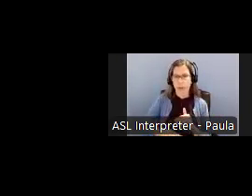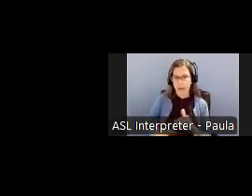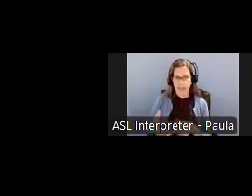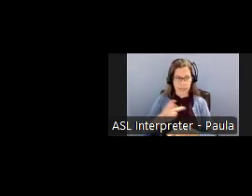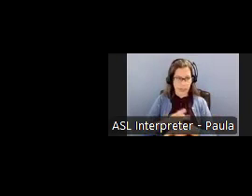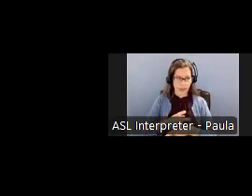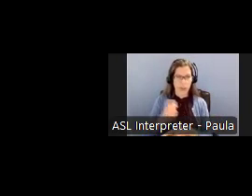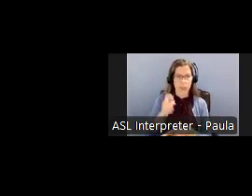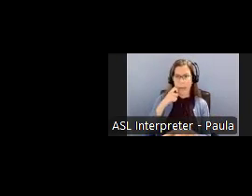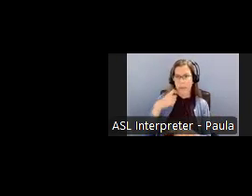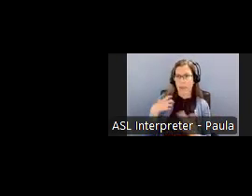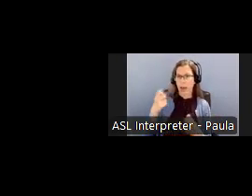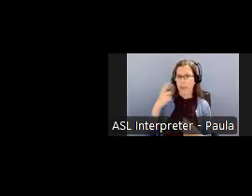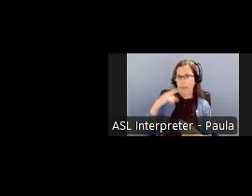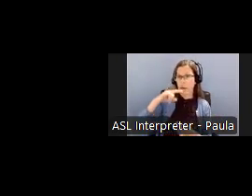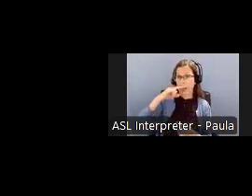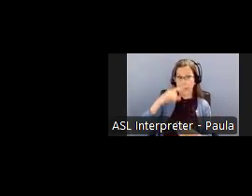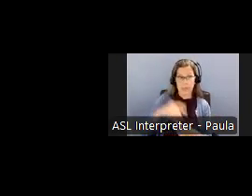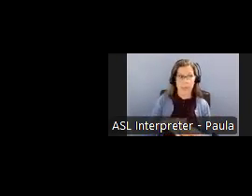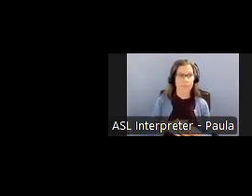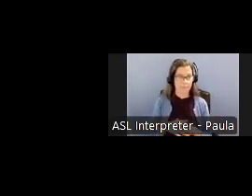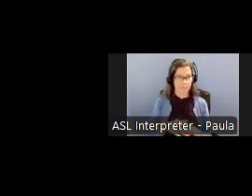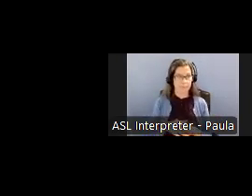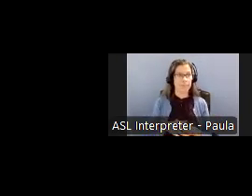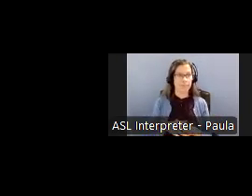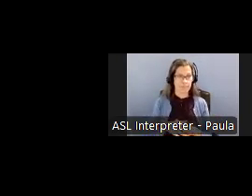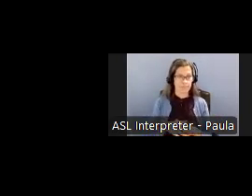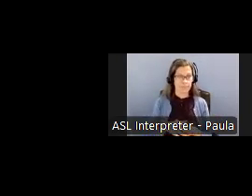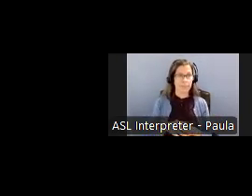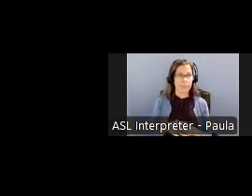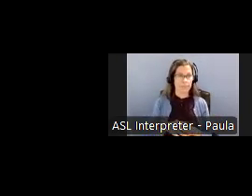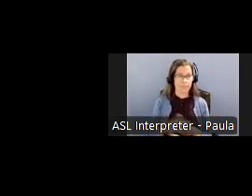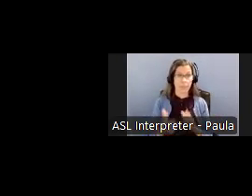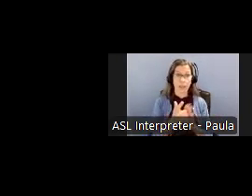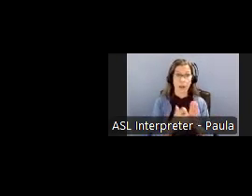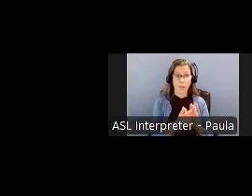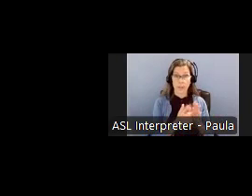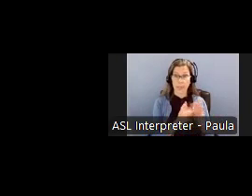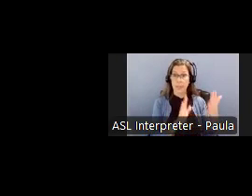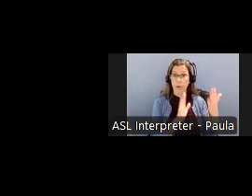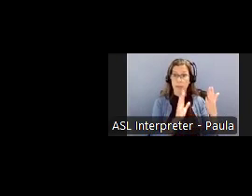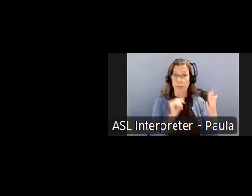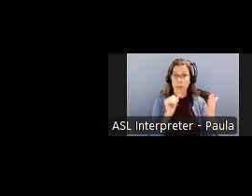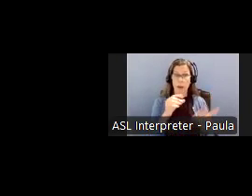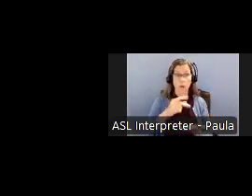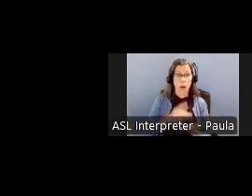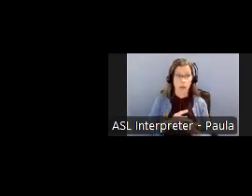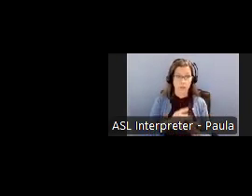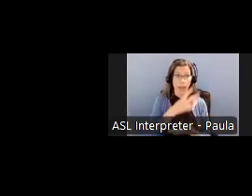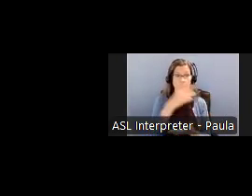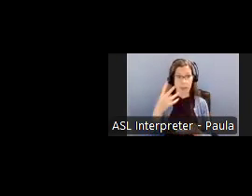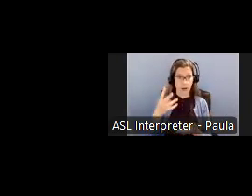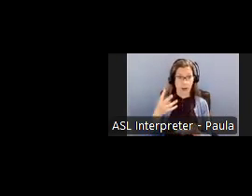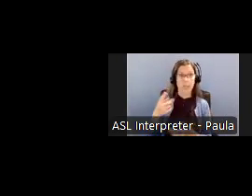kids. Lawfully present non-qualified immigrants will be eligible, as well as undocumented